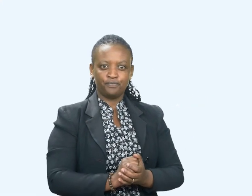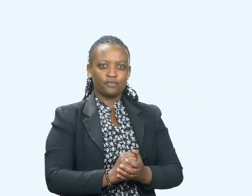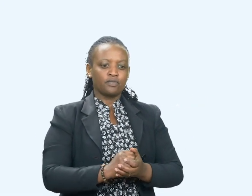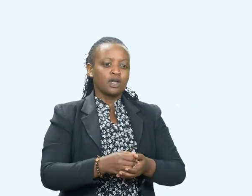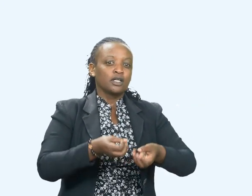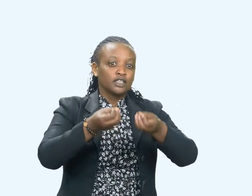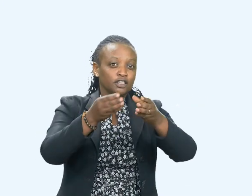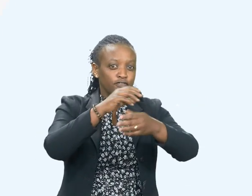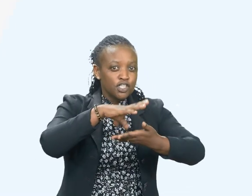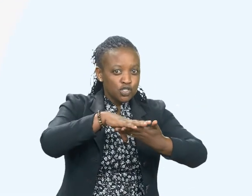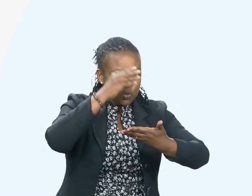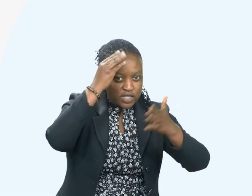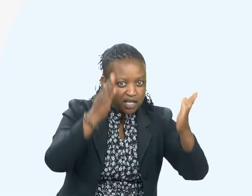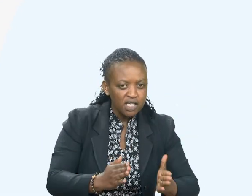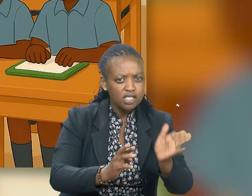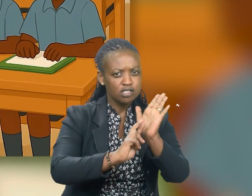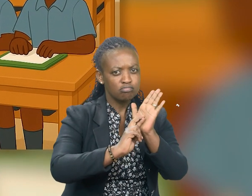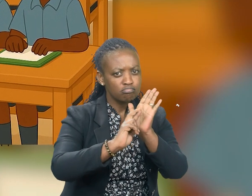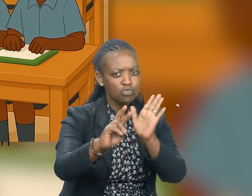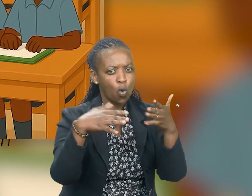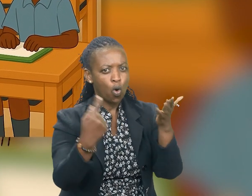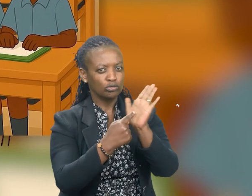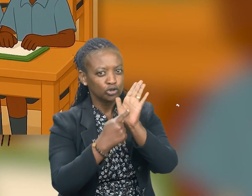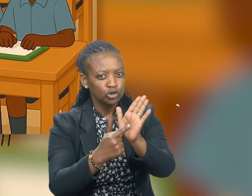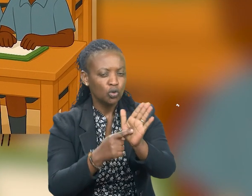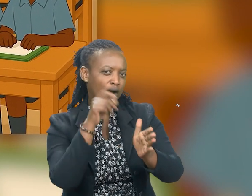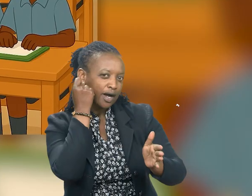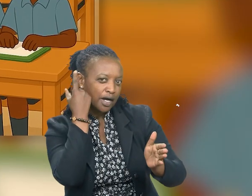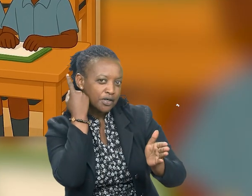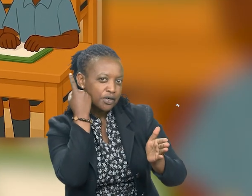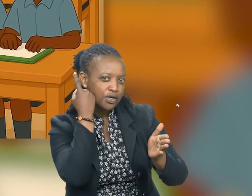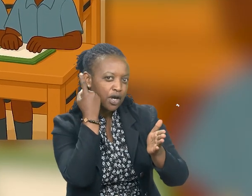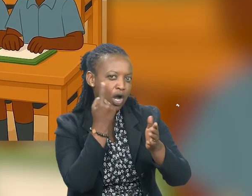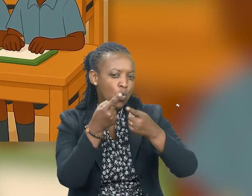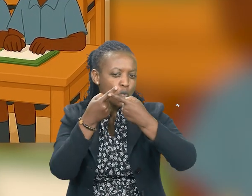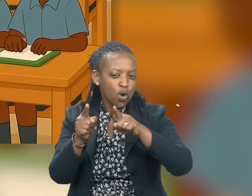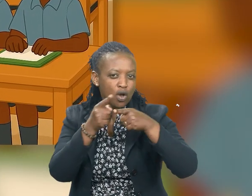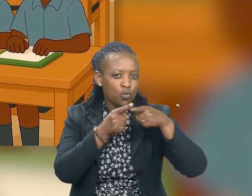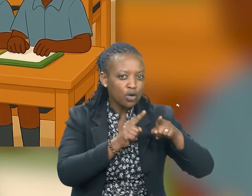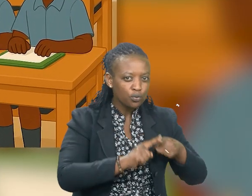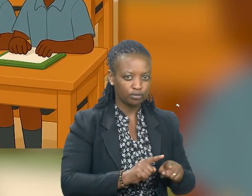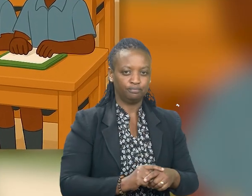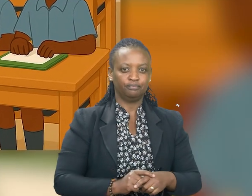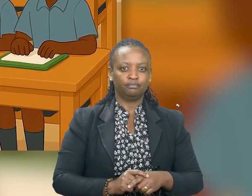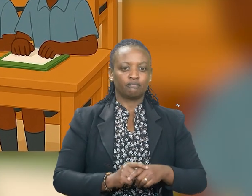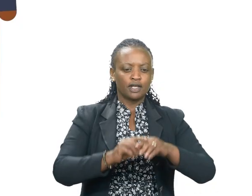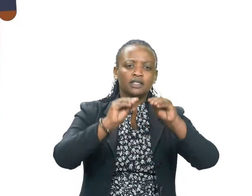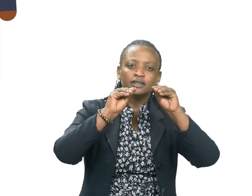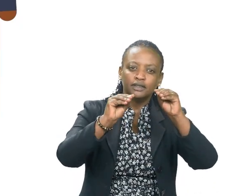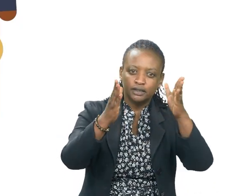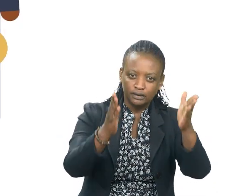technology to allow students to demonstrate understanding in various